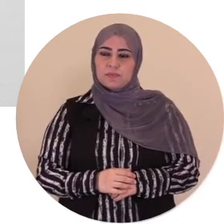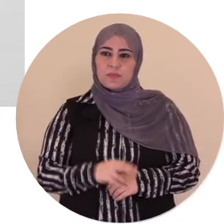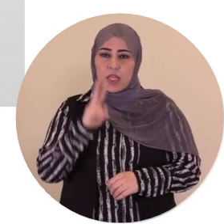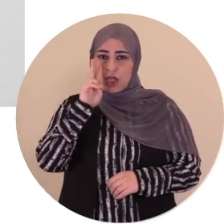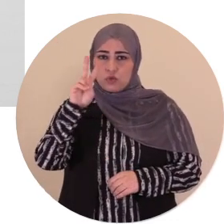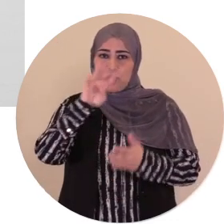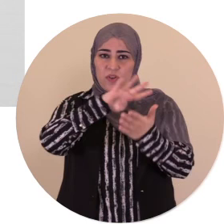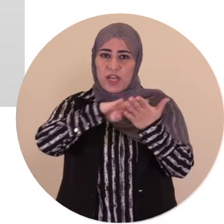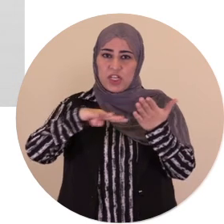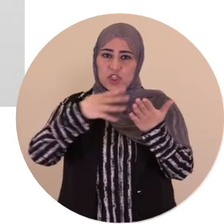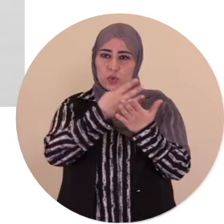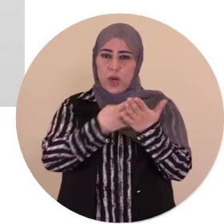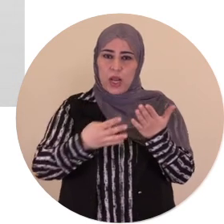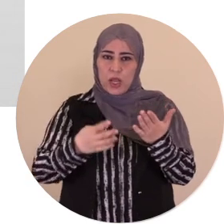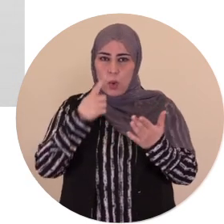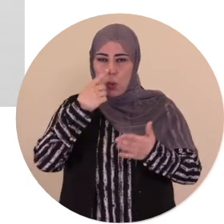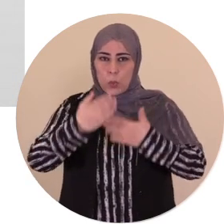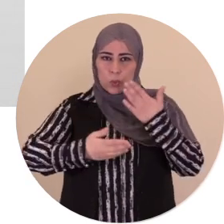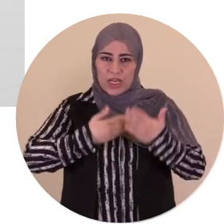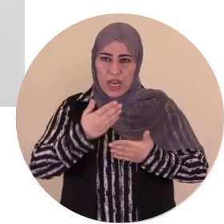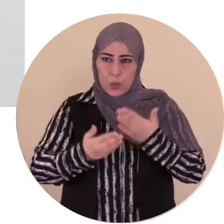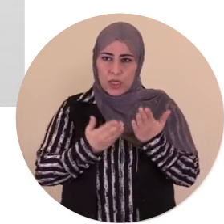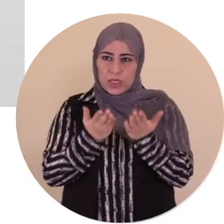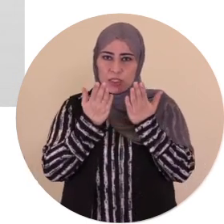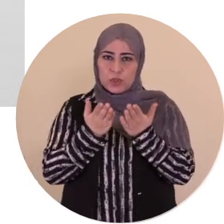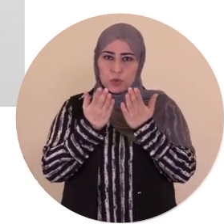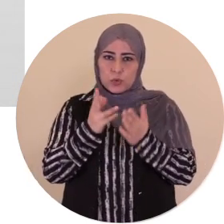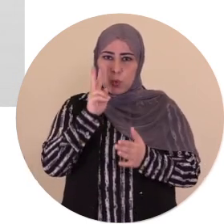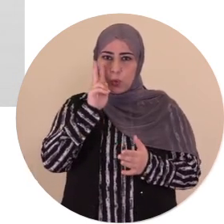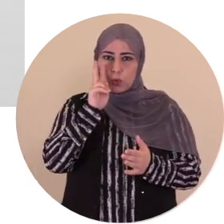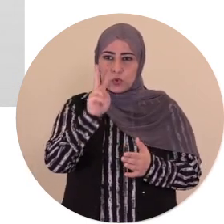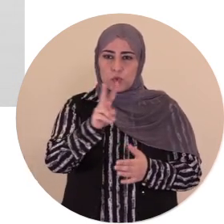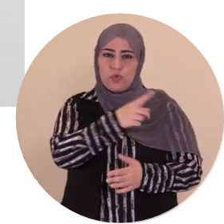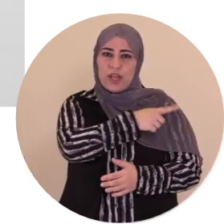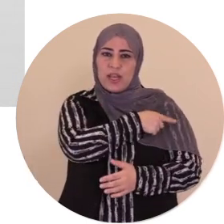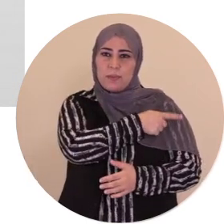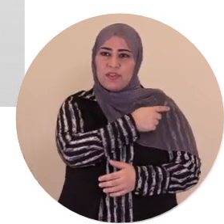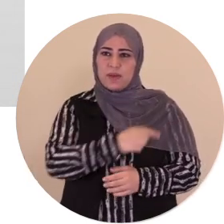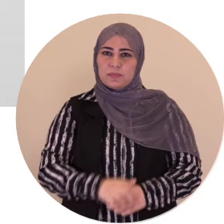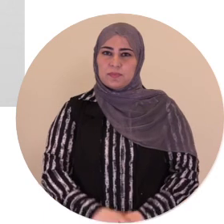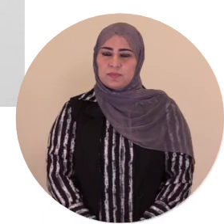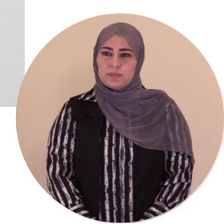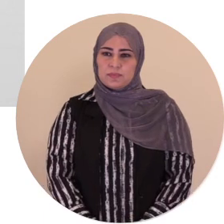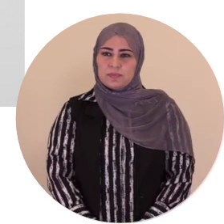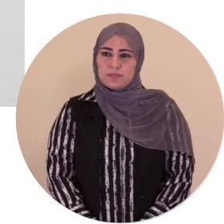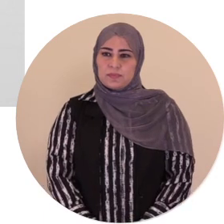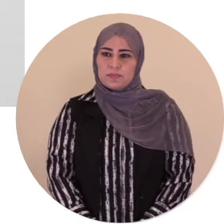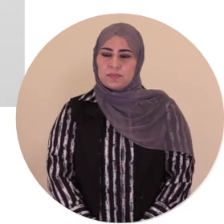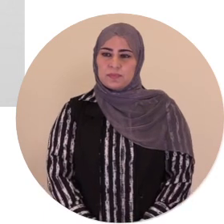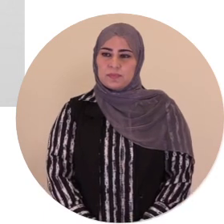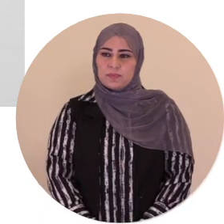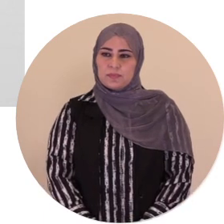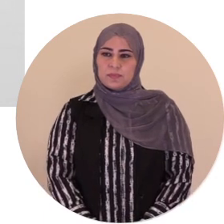now is to look at these examples here provided for you and try to, just make yourself familiar